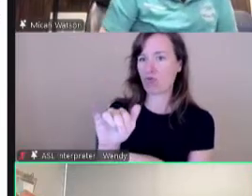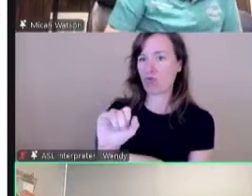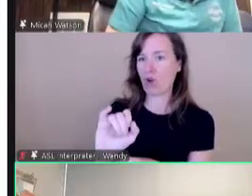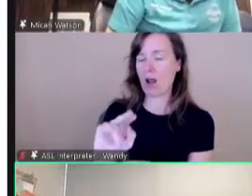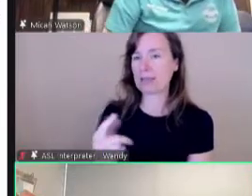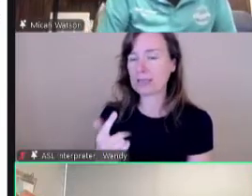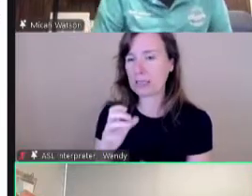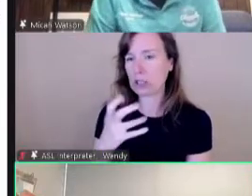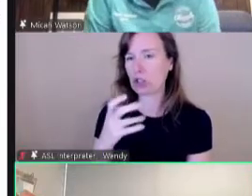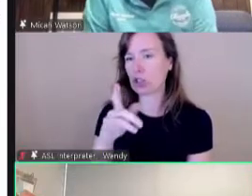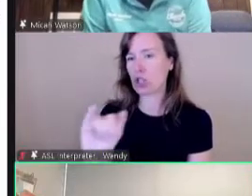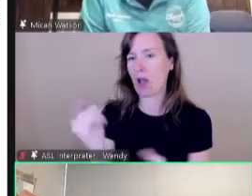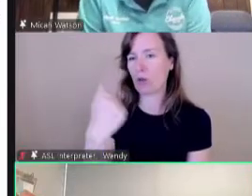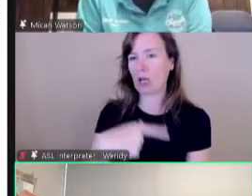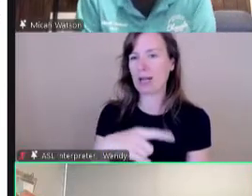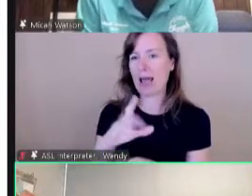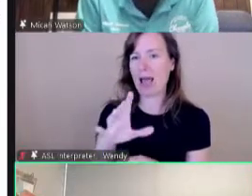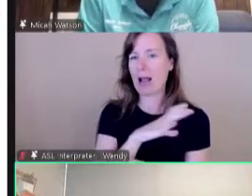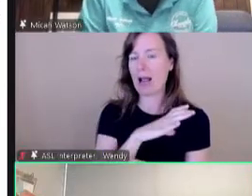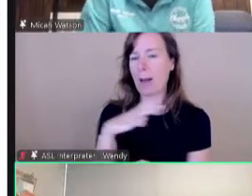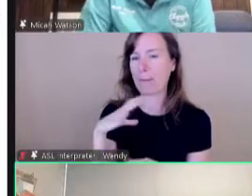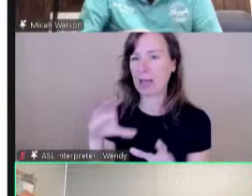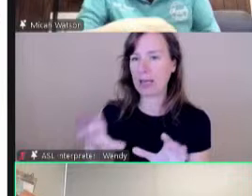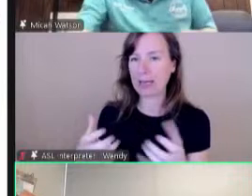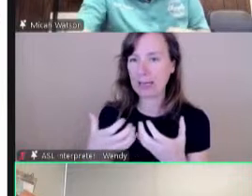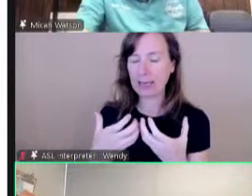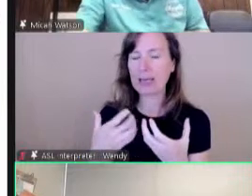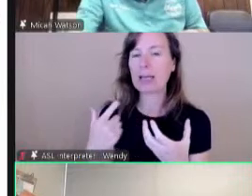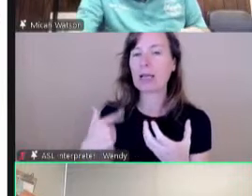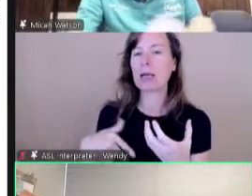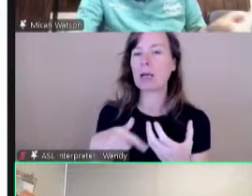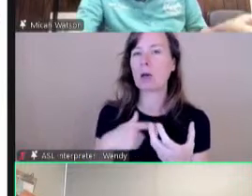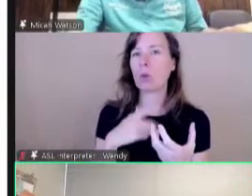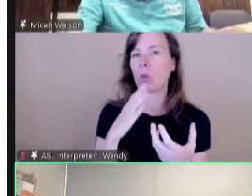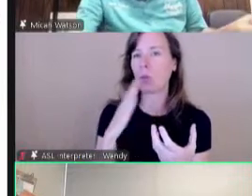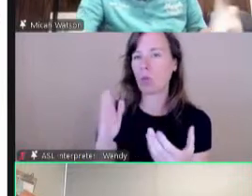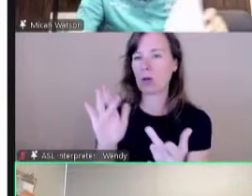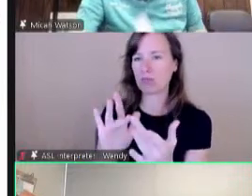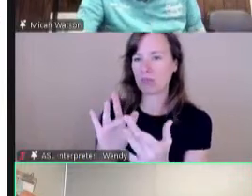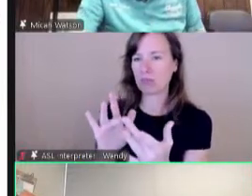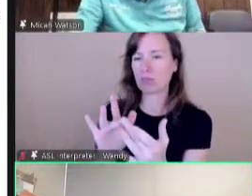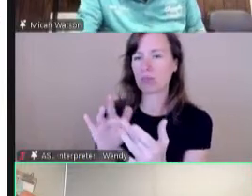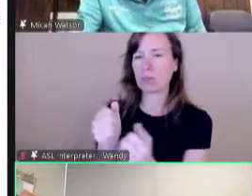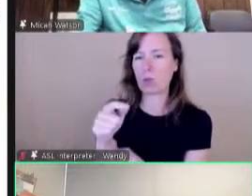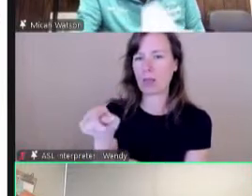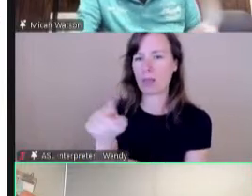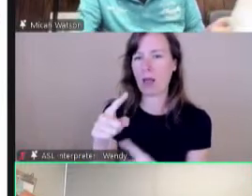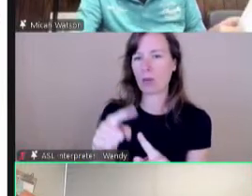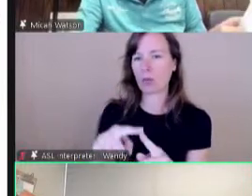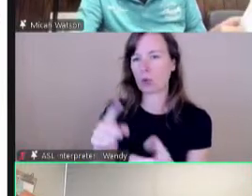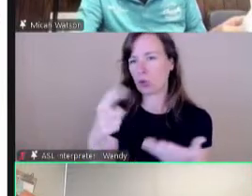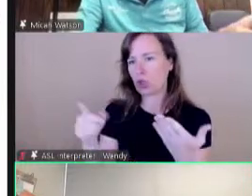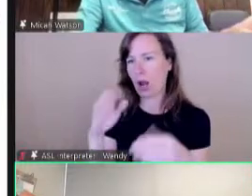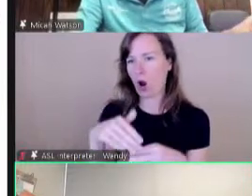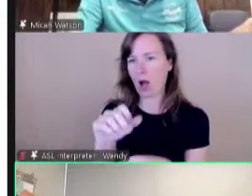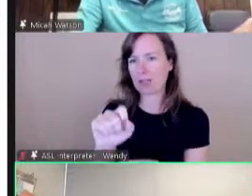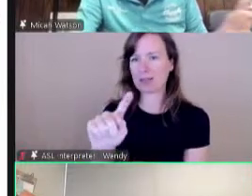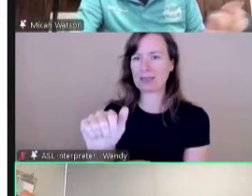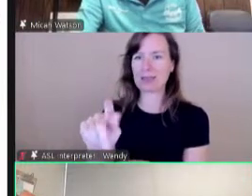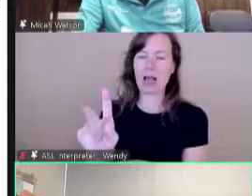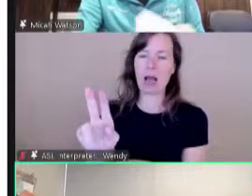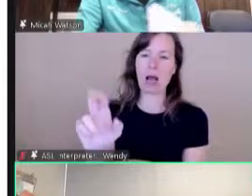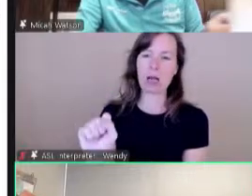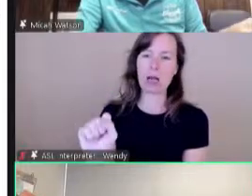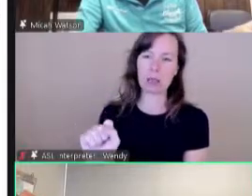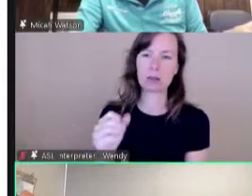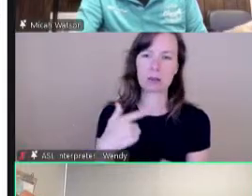Cheverly Day Committee. We most definitely will touch base with them just to get a status check, and we can